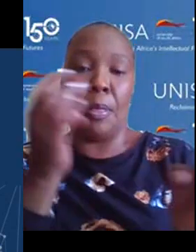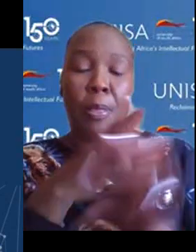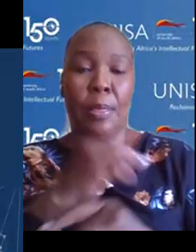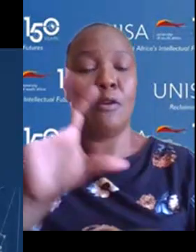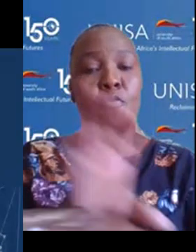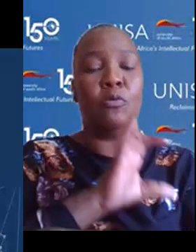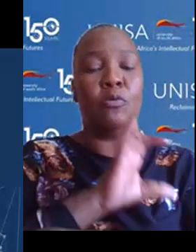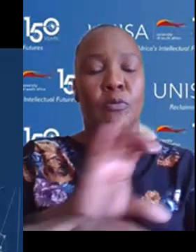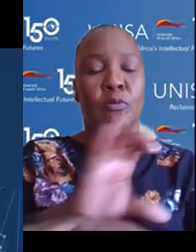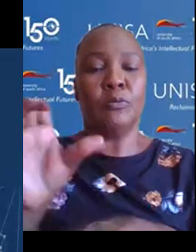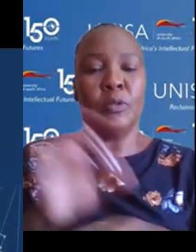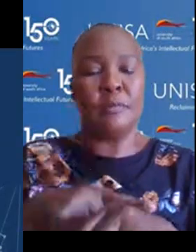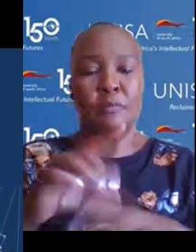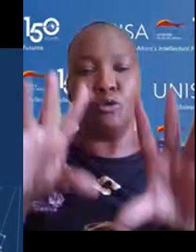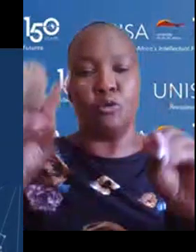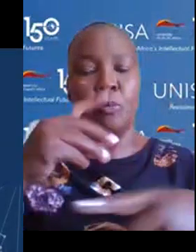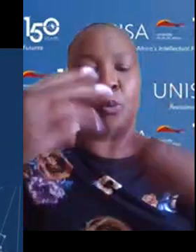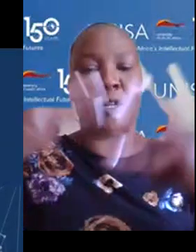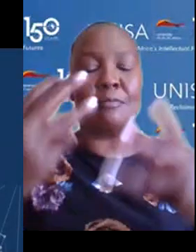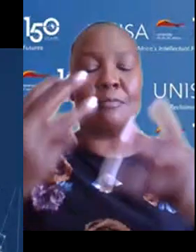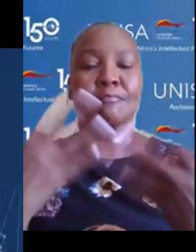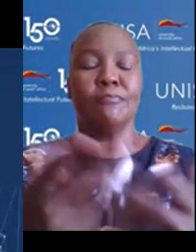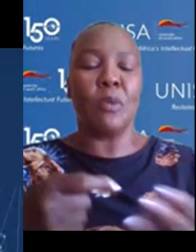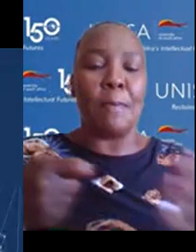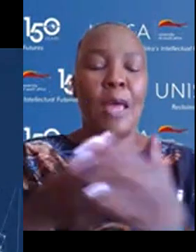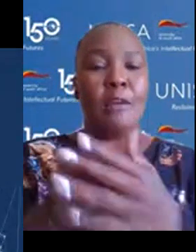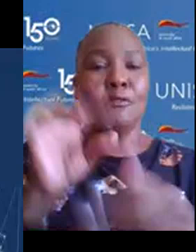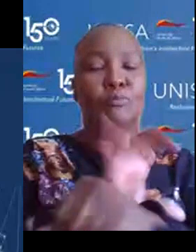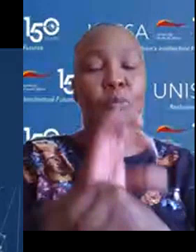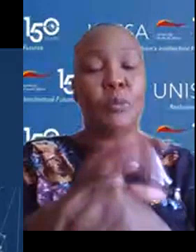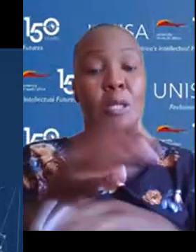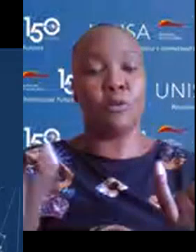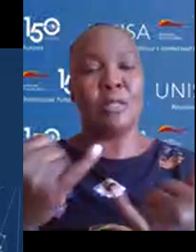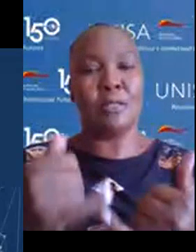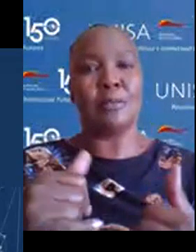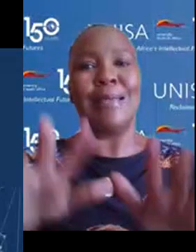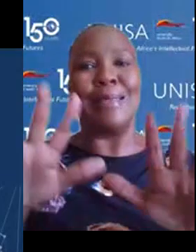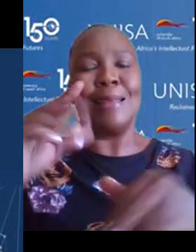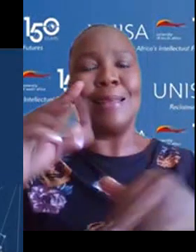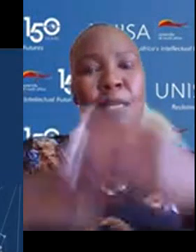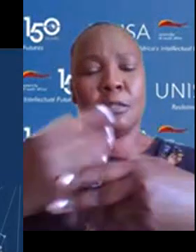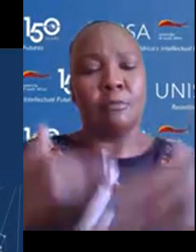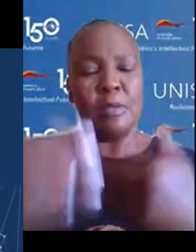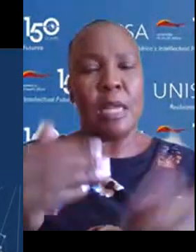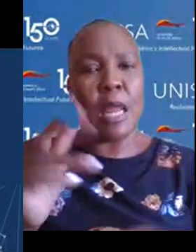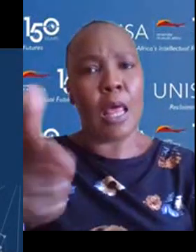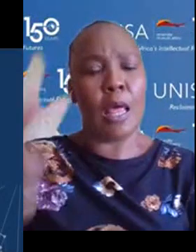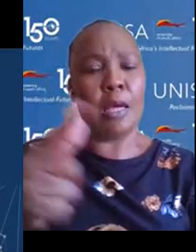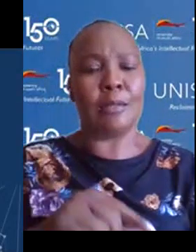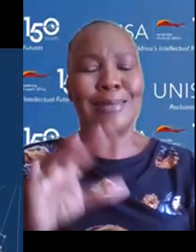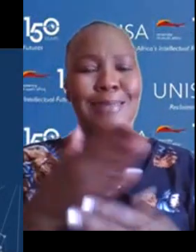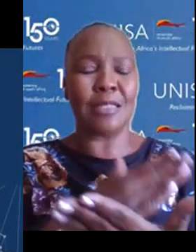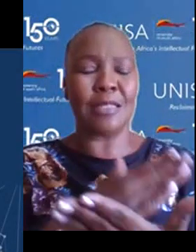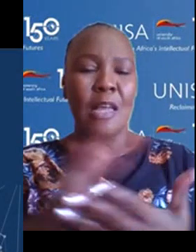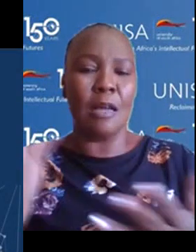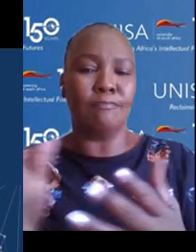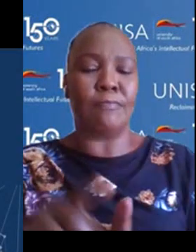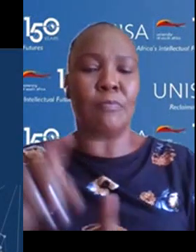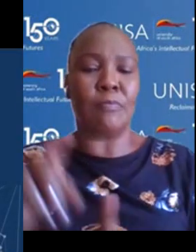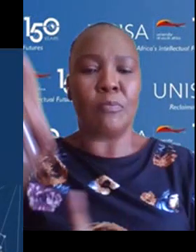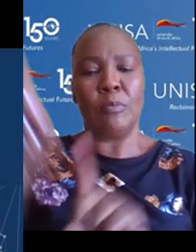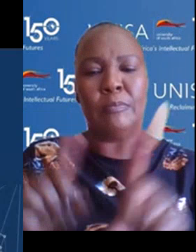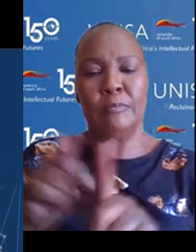will stop working. So if you buy a computer today and 10 years down the road, most likely most of those hardware parts you're not going to find